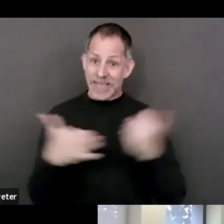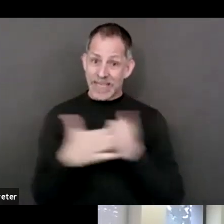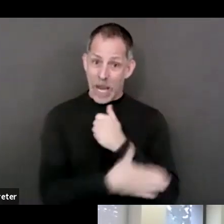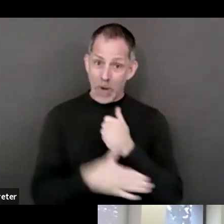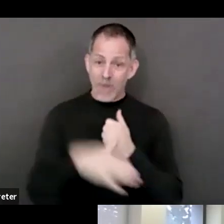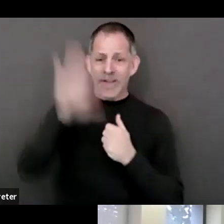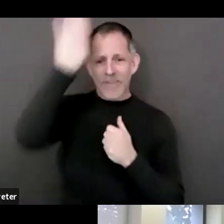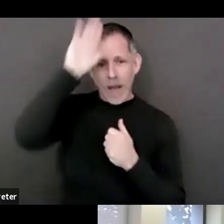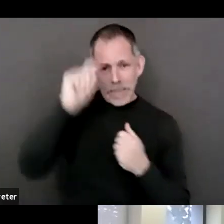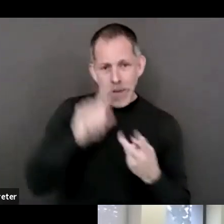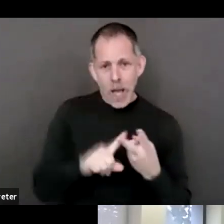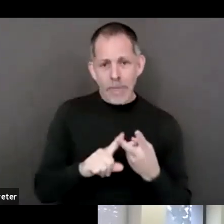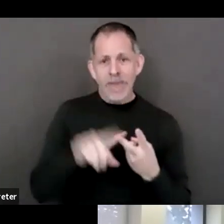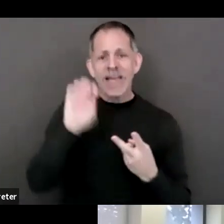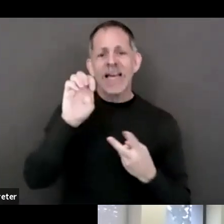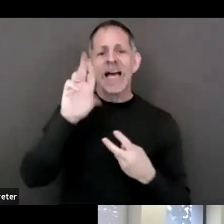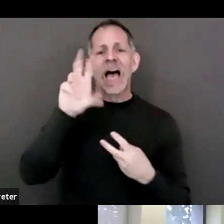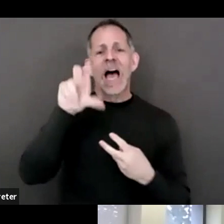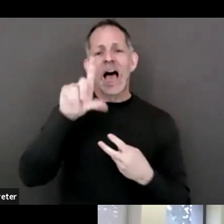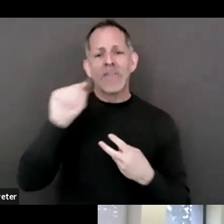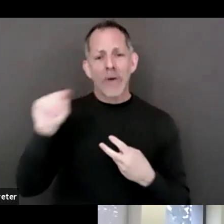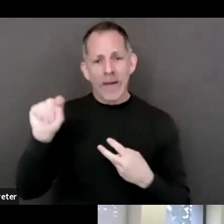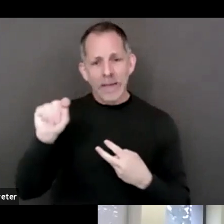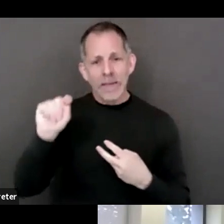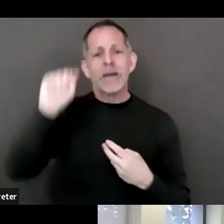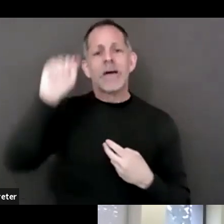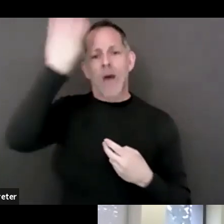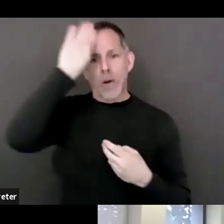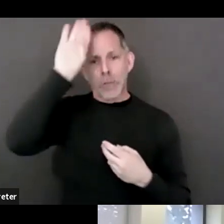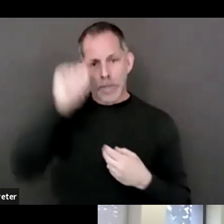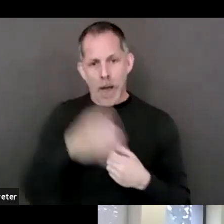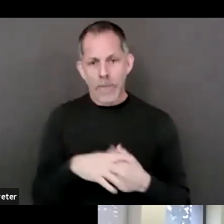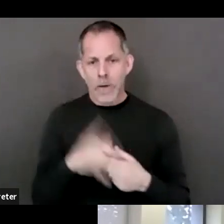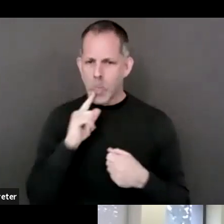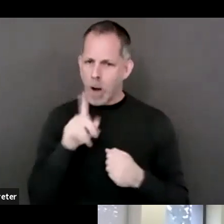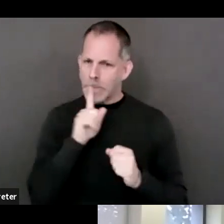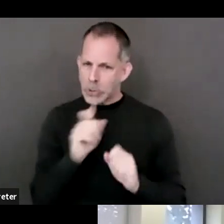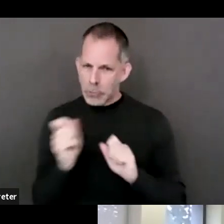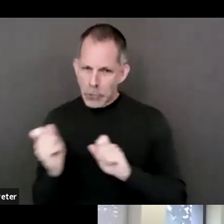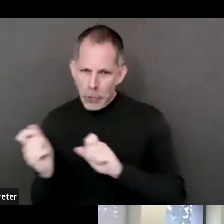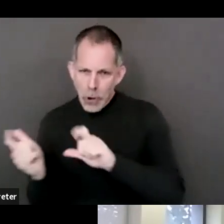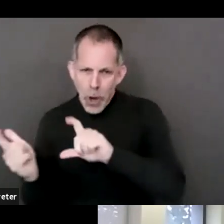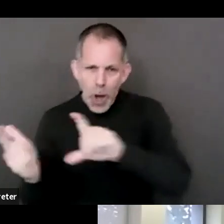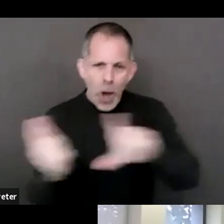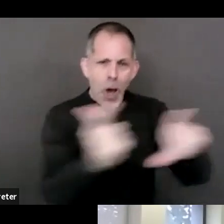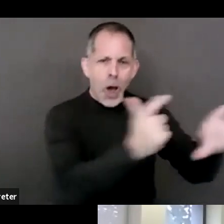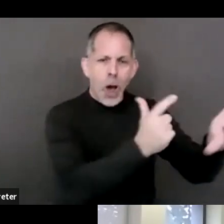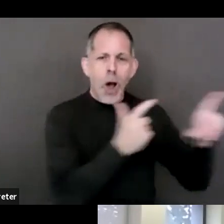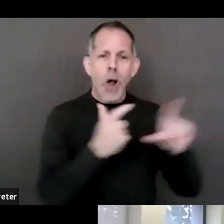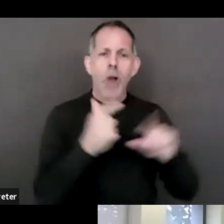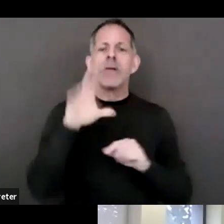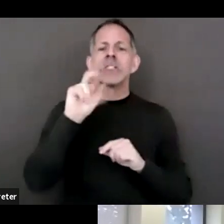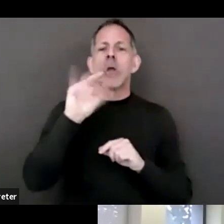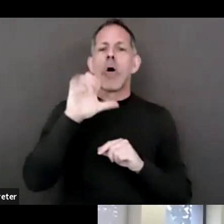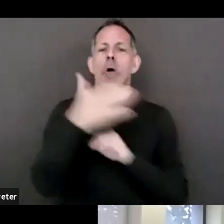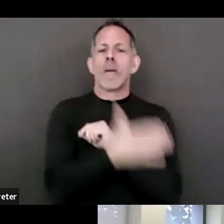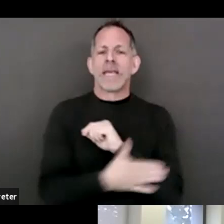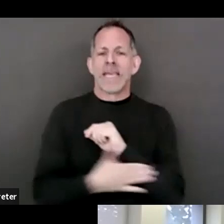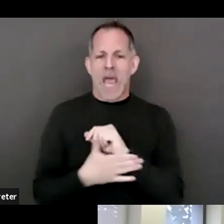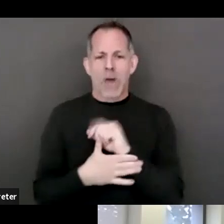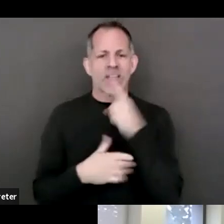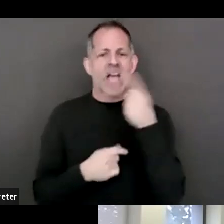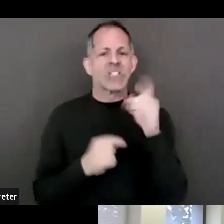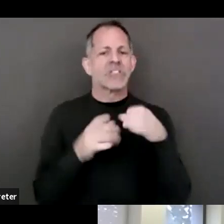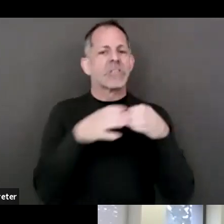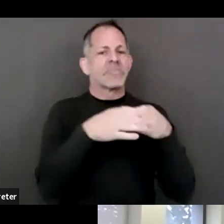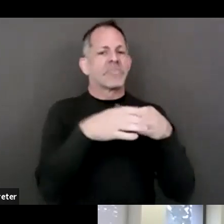that we're covering all of Snohomish County and not just our service areas. We started in January, and our primary focus then